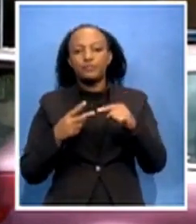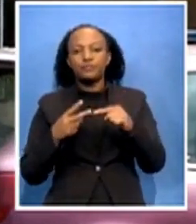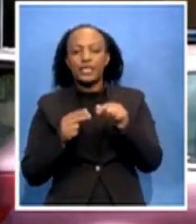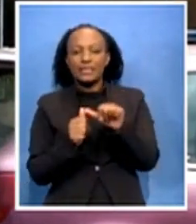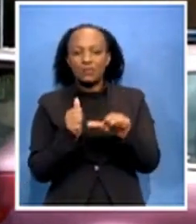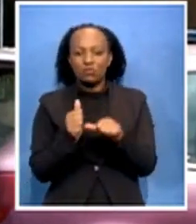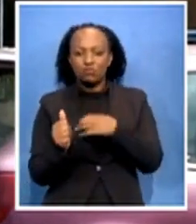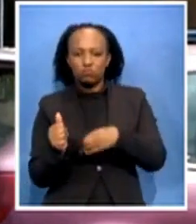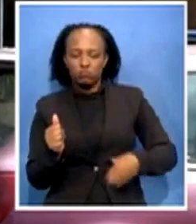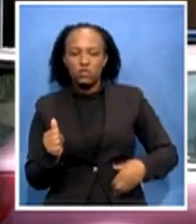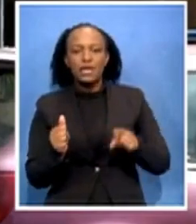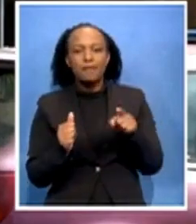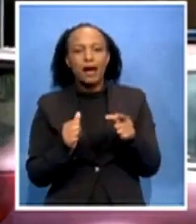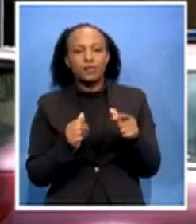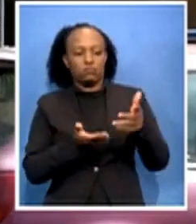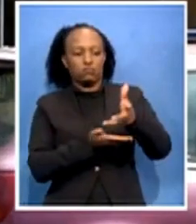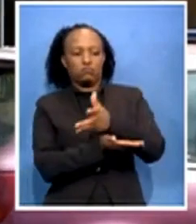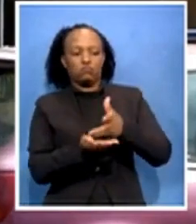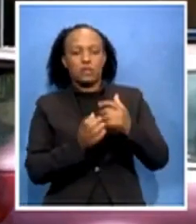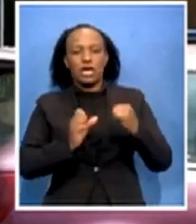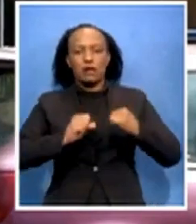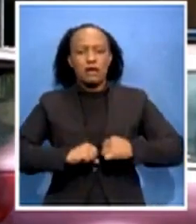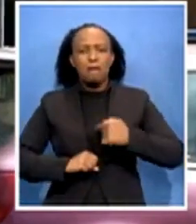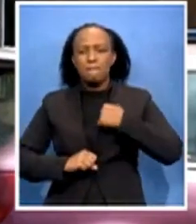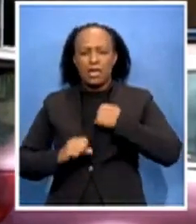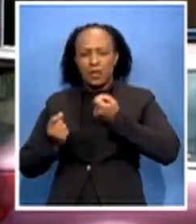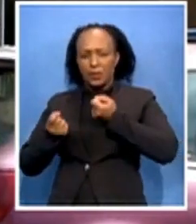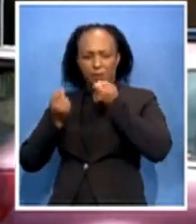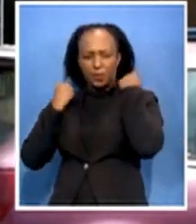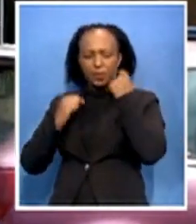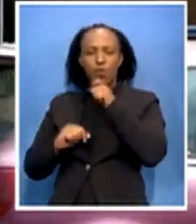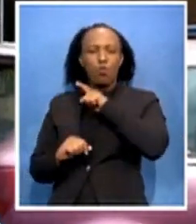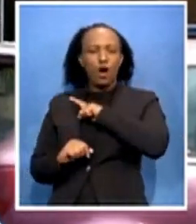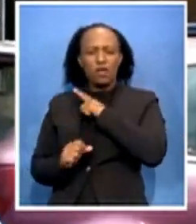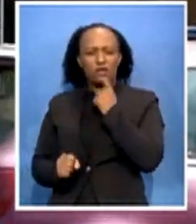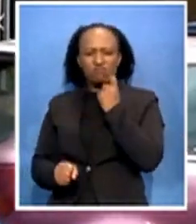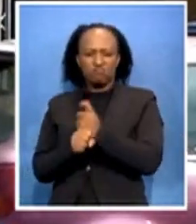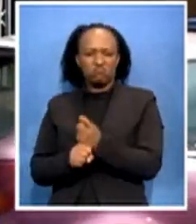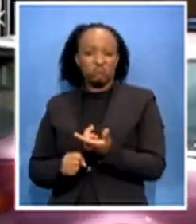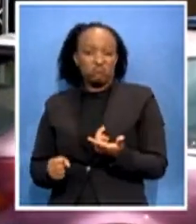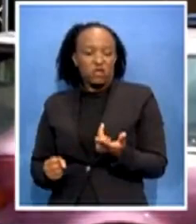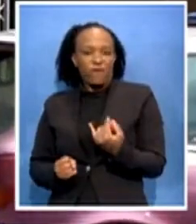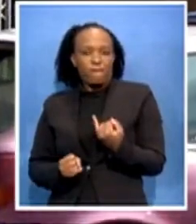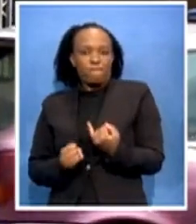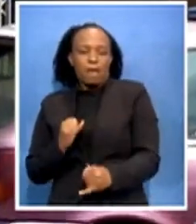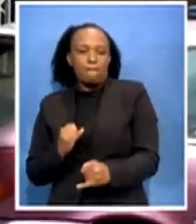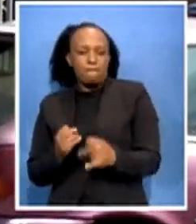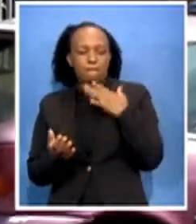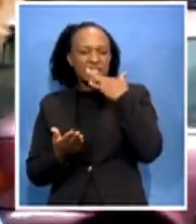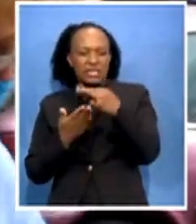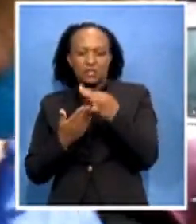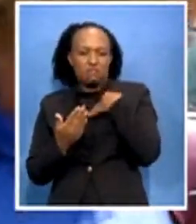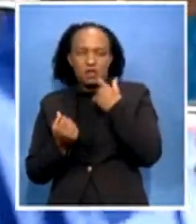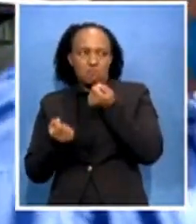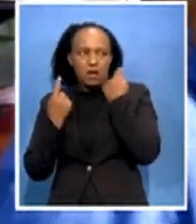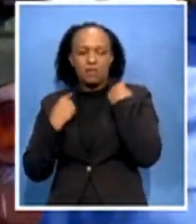I cannot understand why they would make a flawed suggestion. Thank you very much. That is the DA councillor